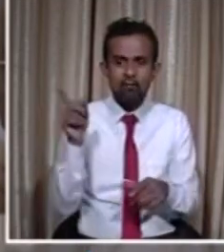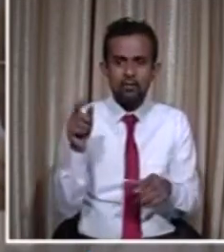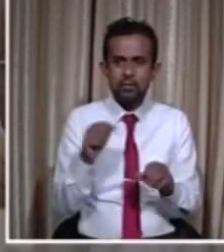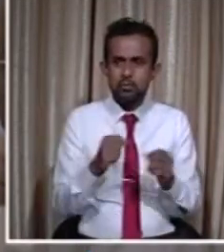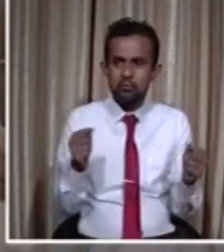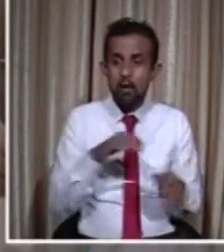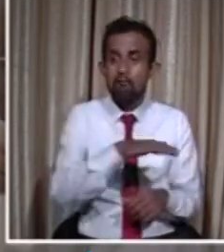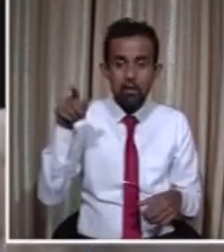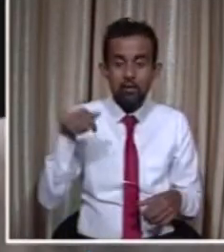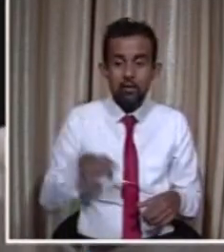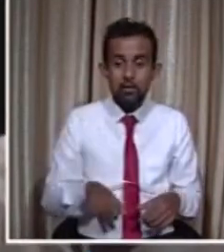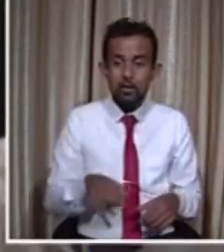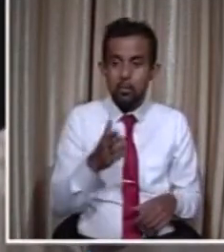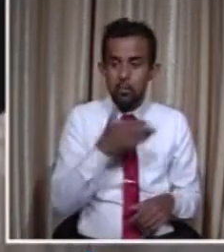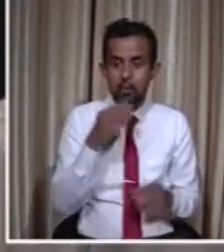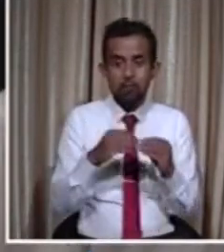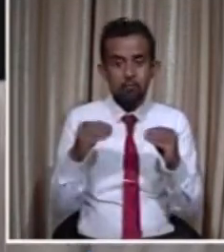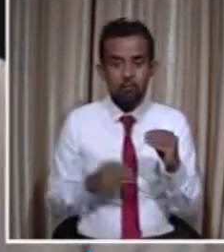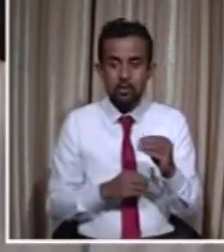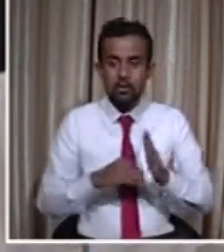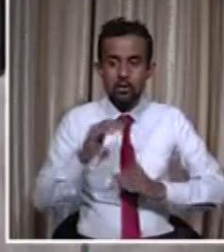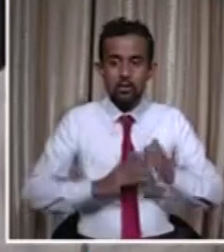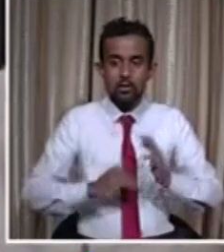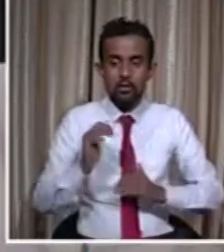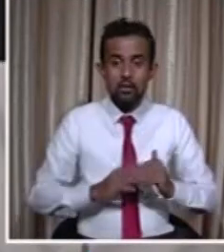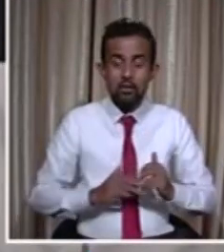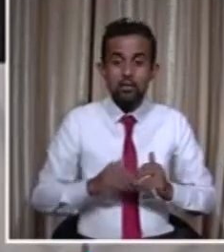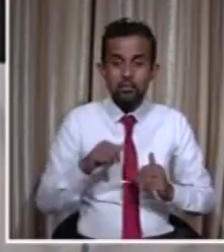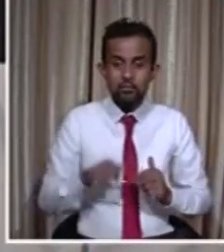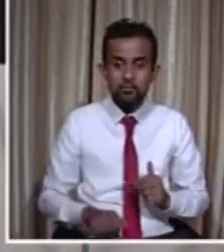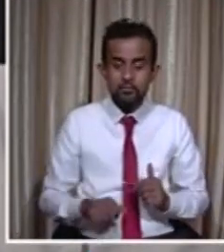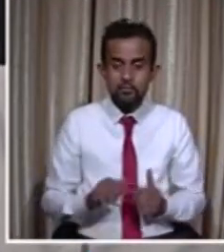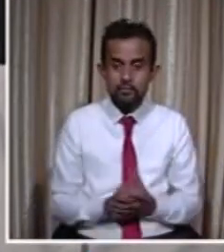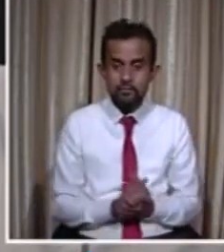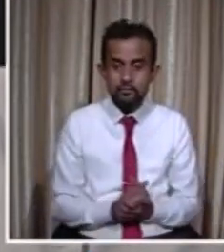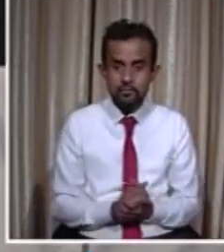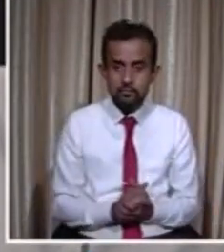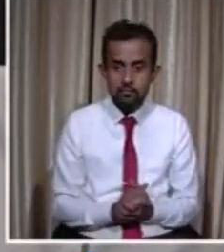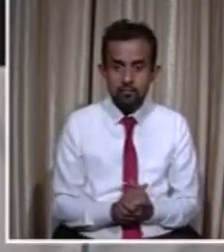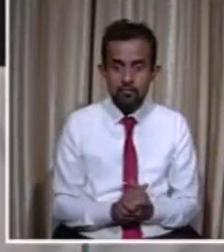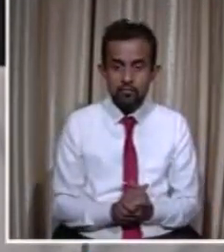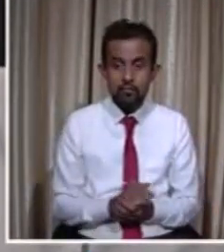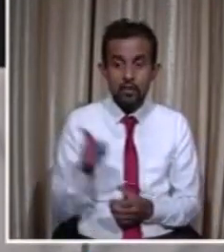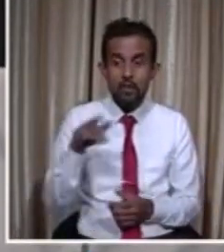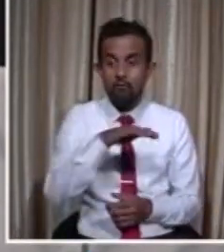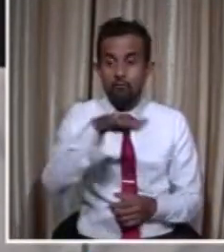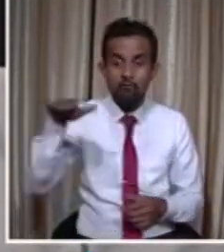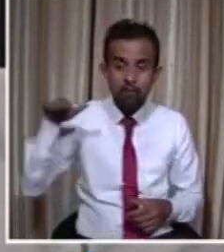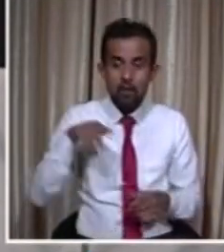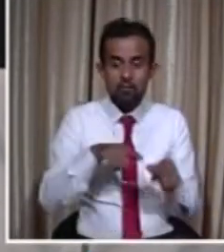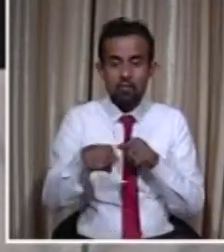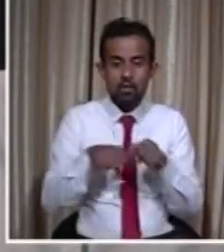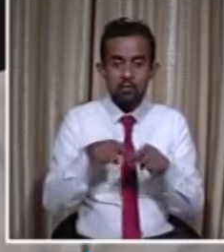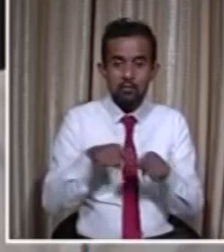to tide through this period. But I think using greenhouses and later on getting drip irrigation and all will be good for